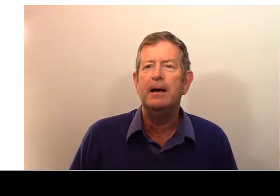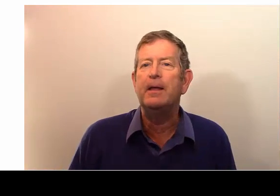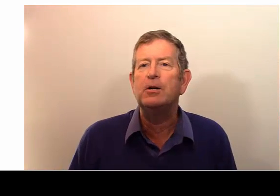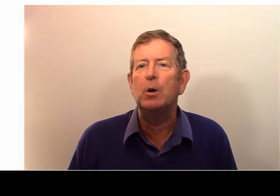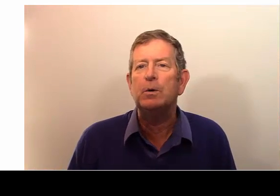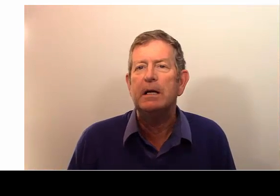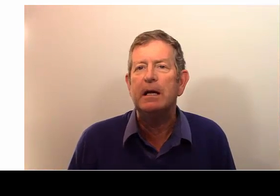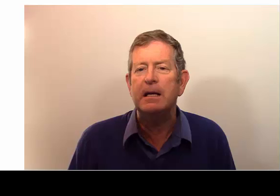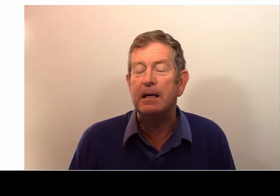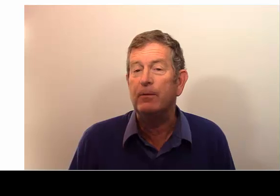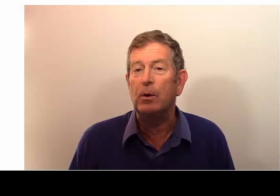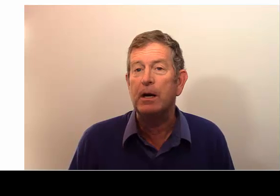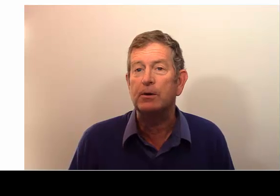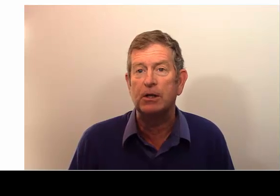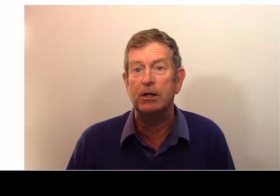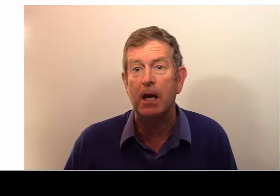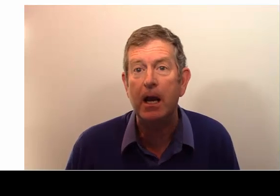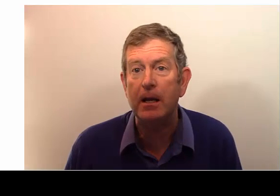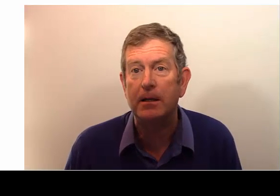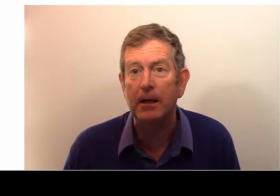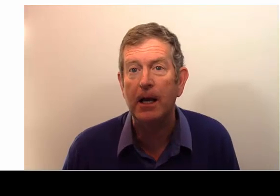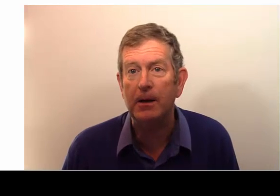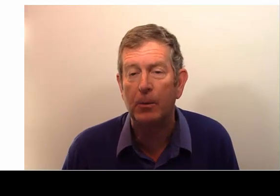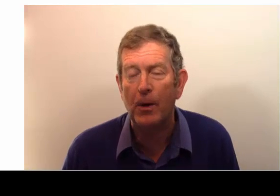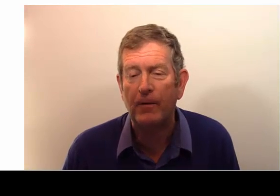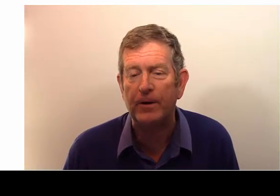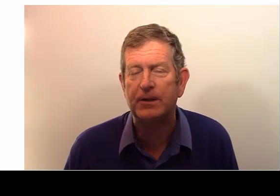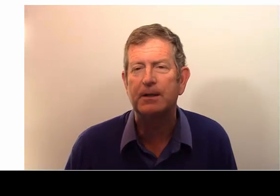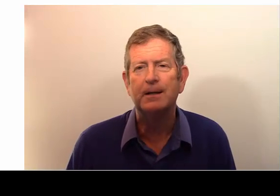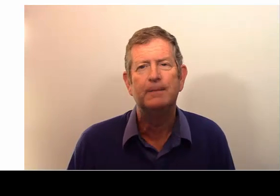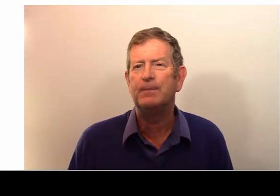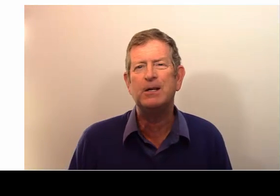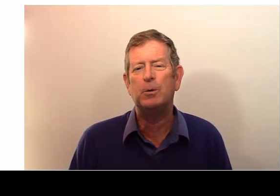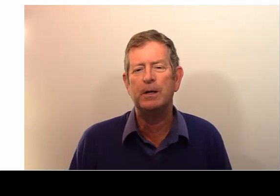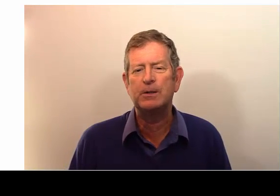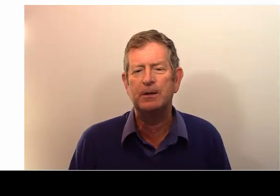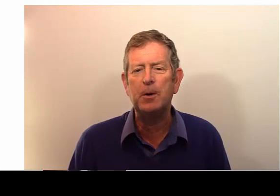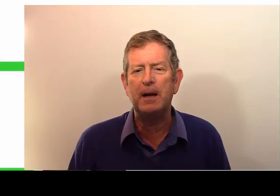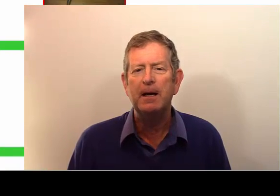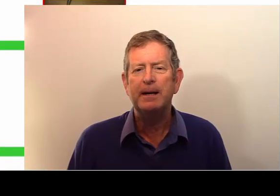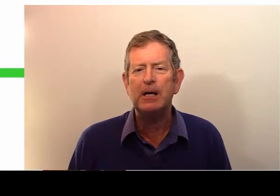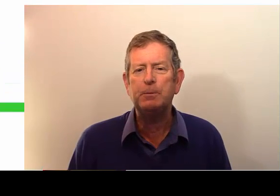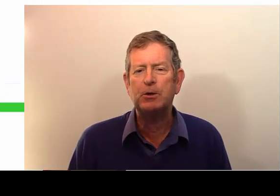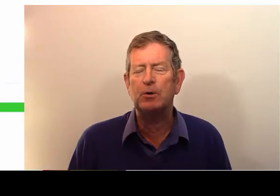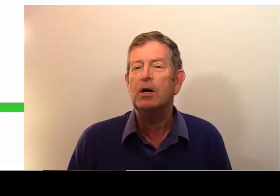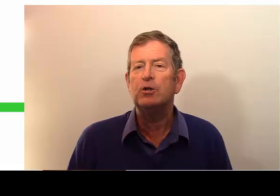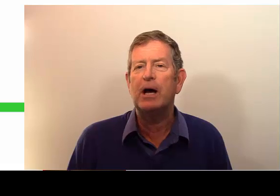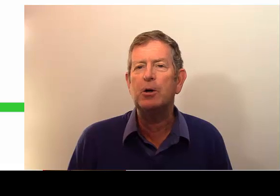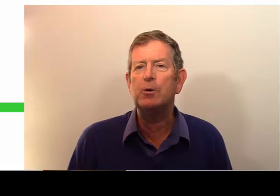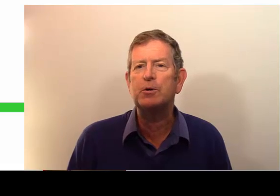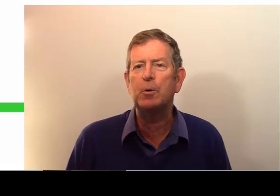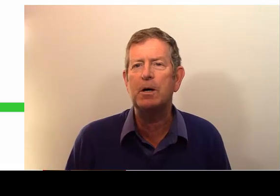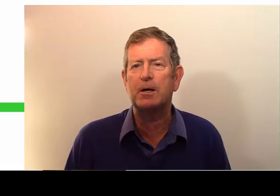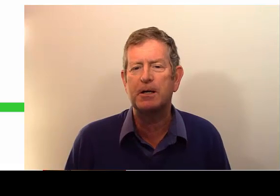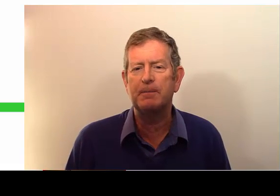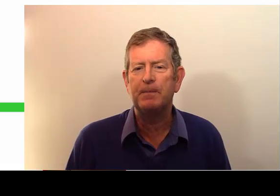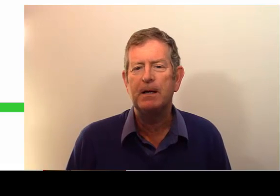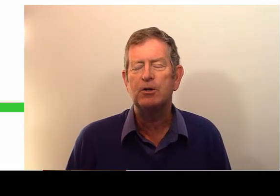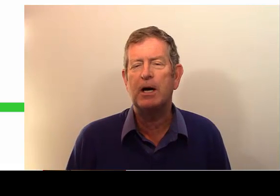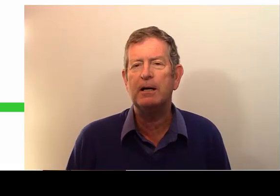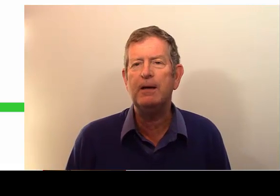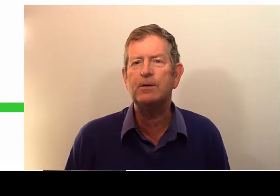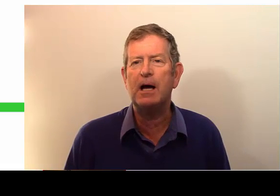they play, and they don't eat, even though Carol says, eat your breakfast. They don't listen. Okay, next picture. John goes to